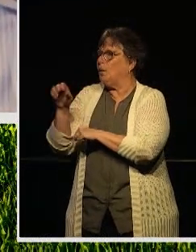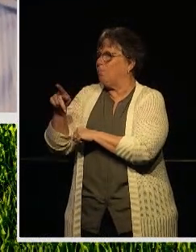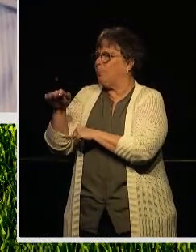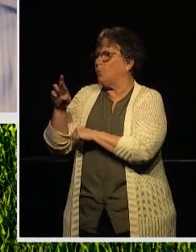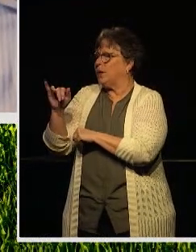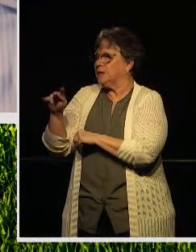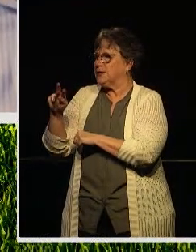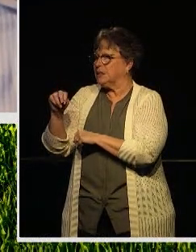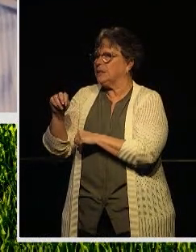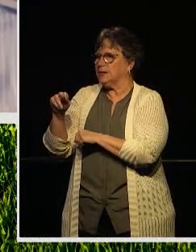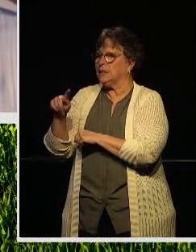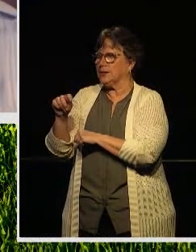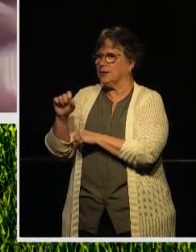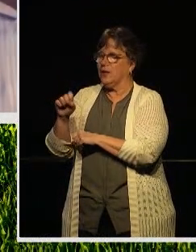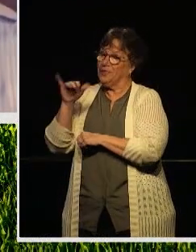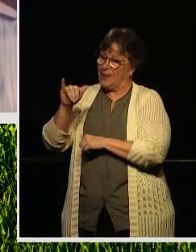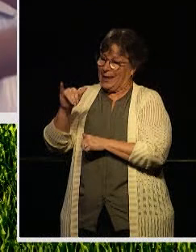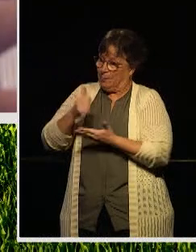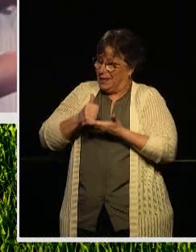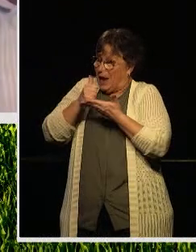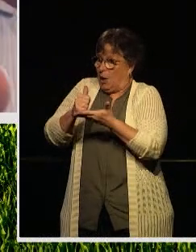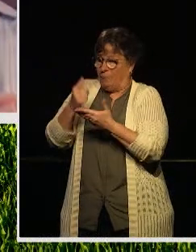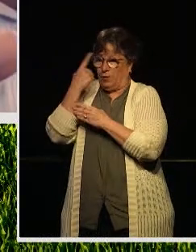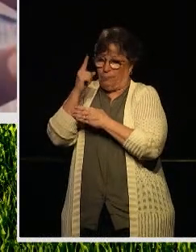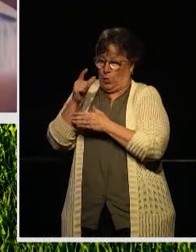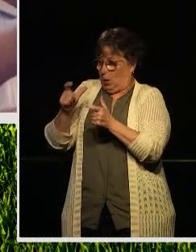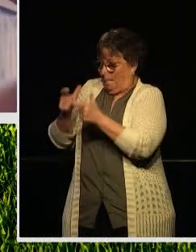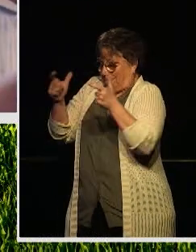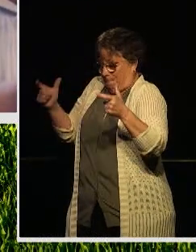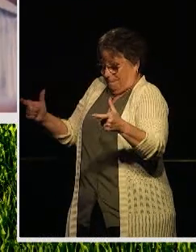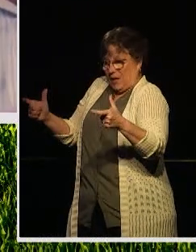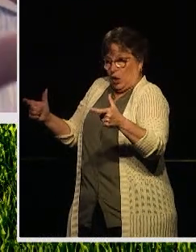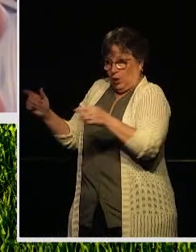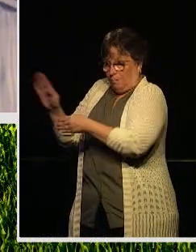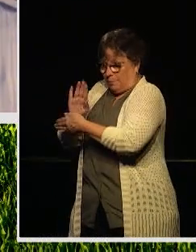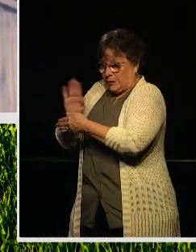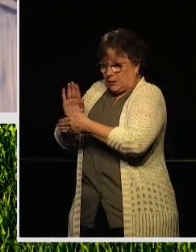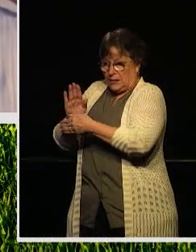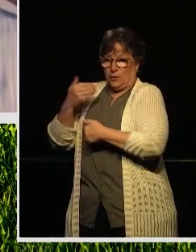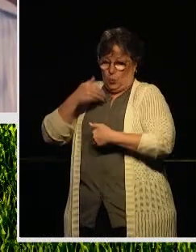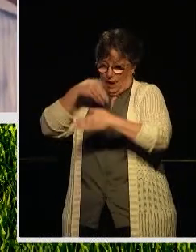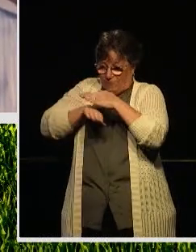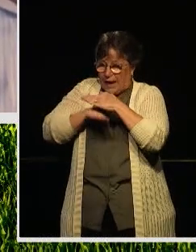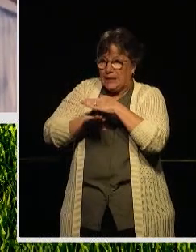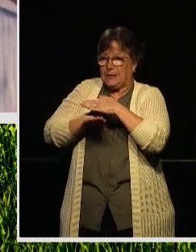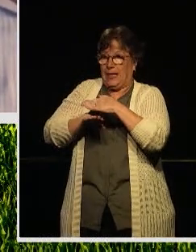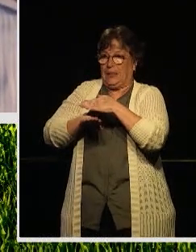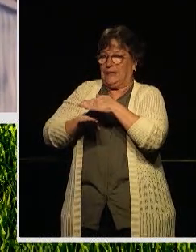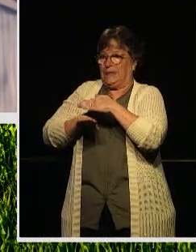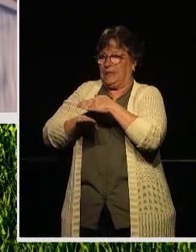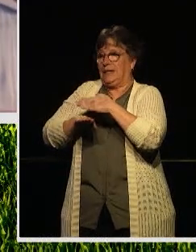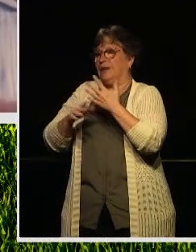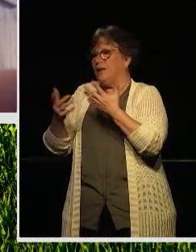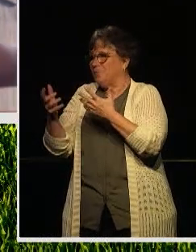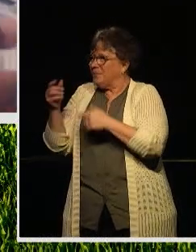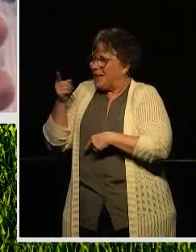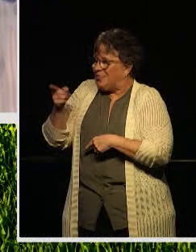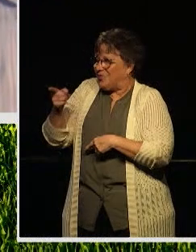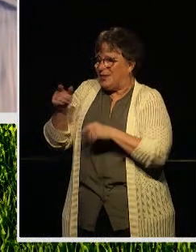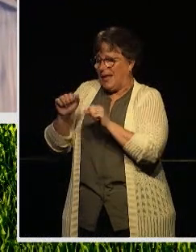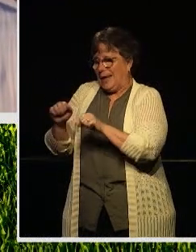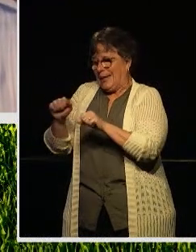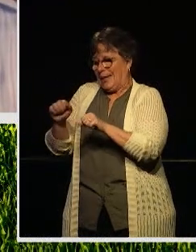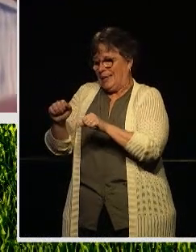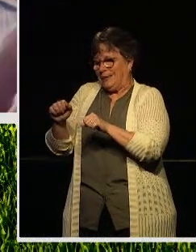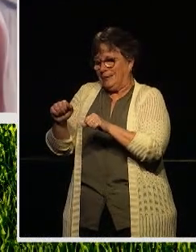be, bigger companies who have access to the market and the farmer relationship, working with more innovative companies that are trying to